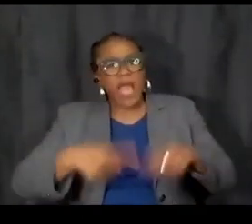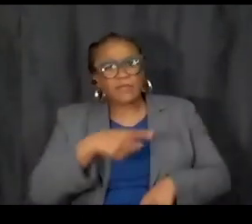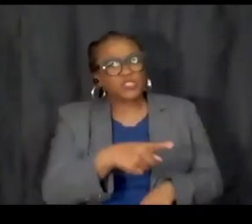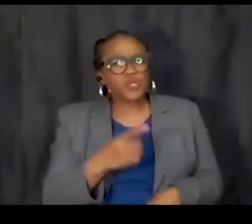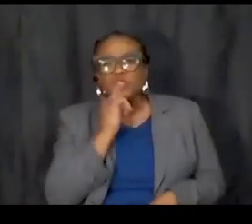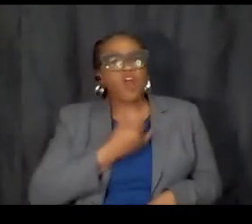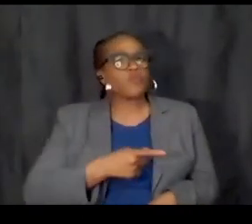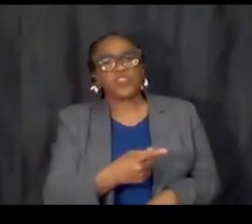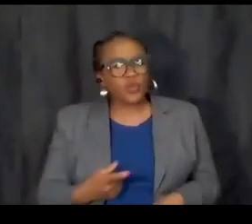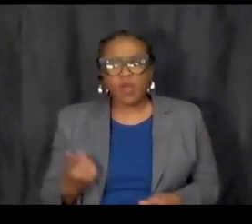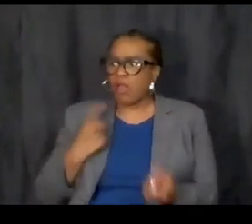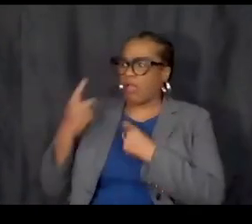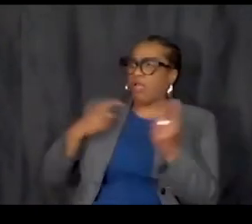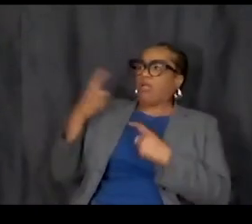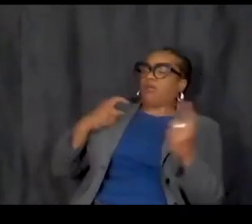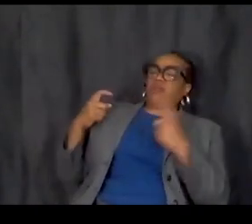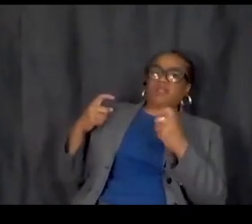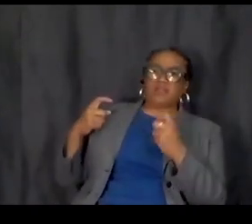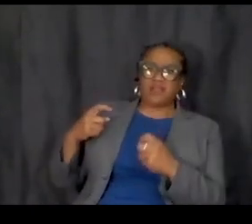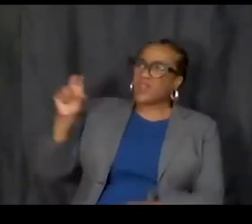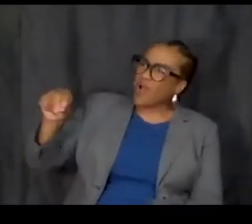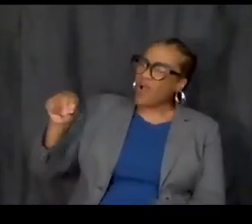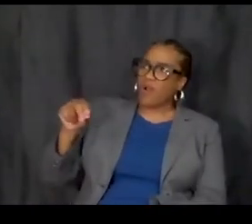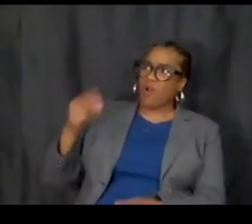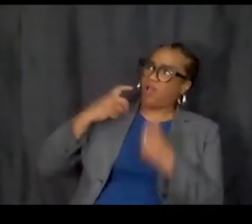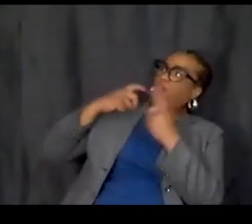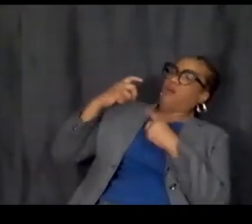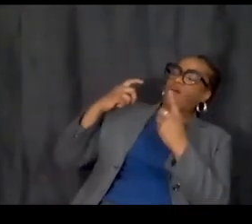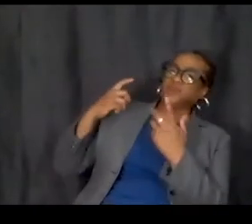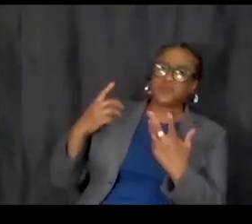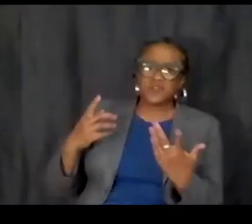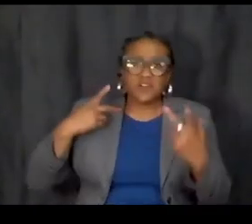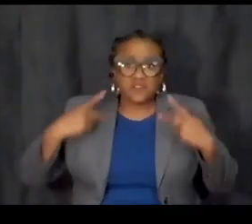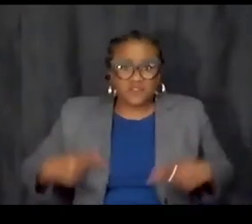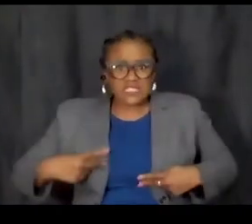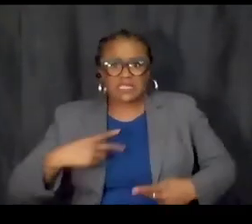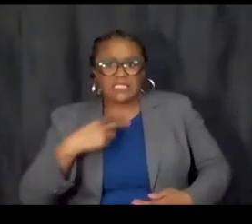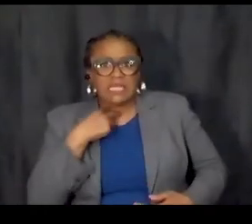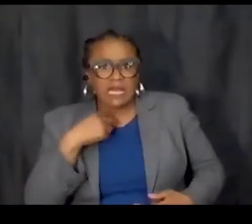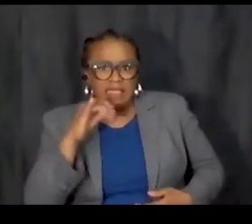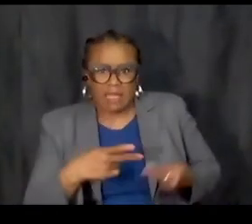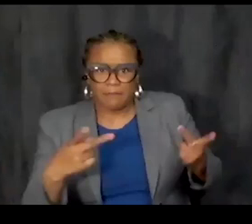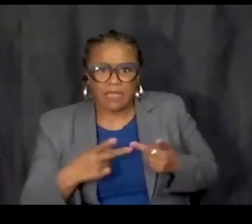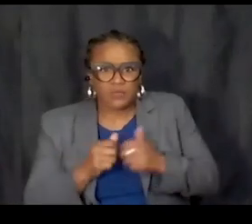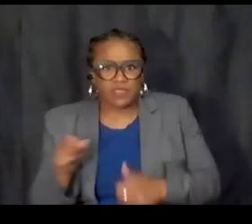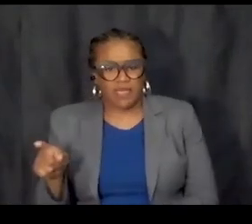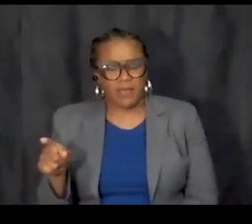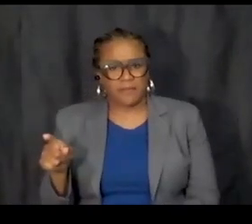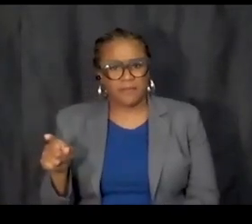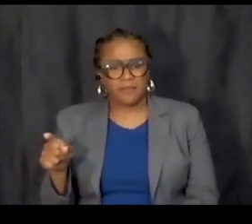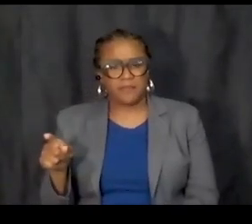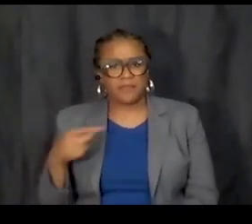not taking no for an answer. And you're just kind of physically trapped in that space with them. So I think maybe what I want to